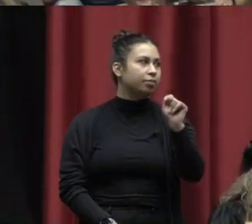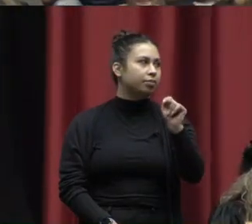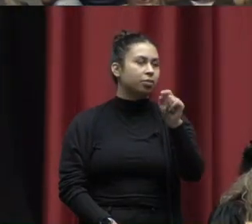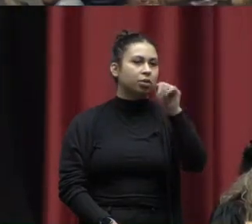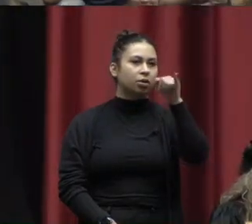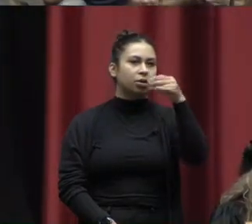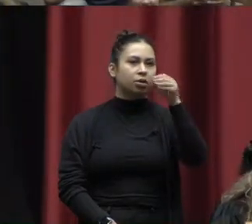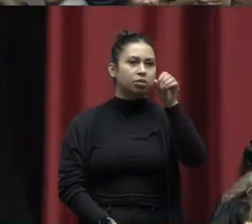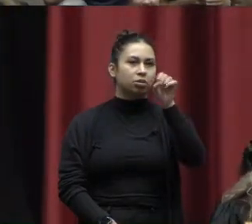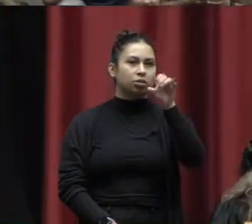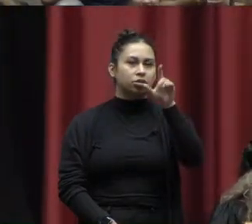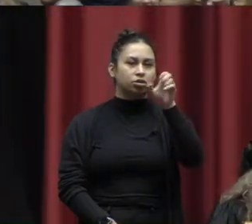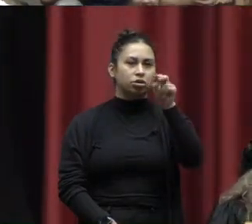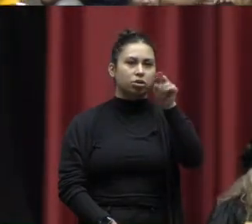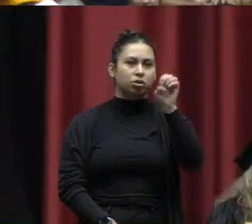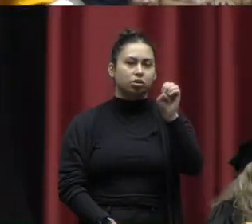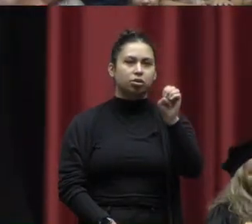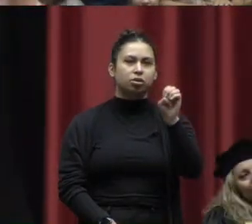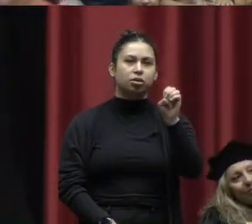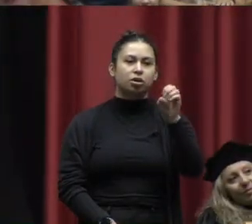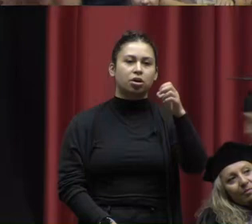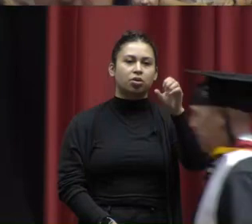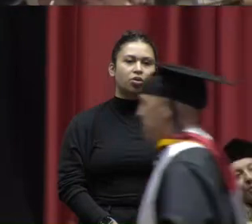Jocelyn Karina Raskin,